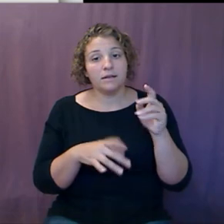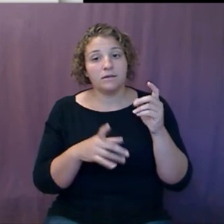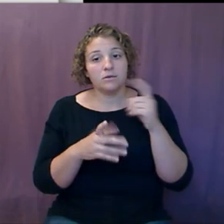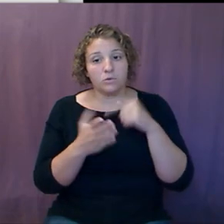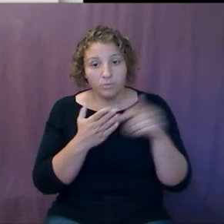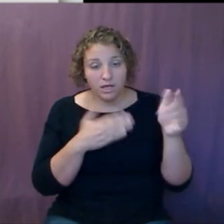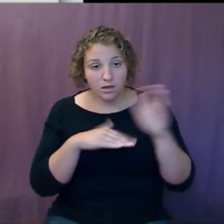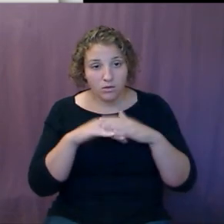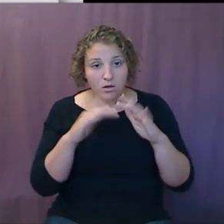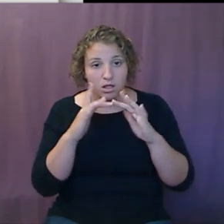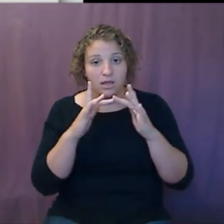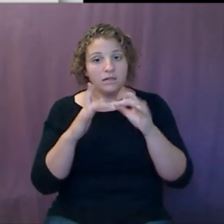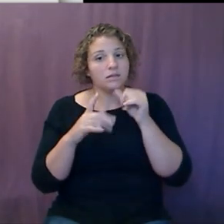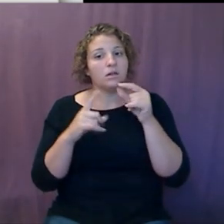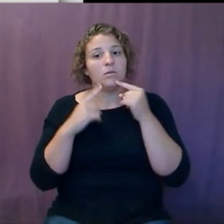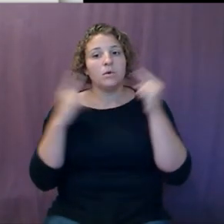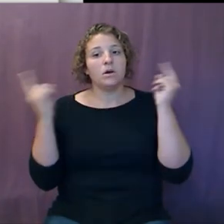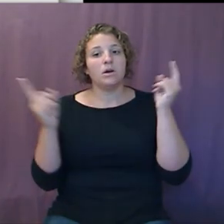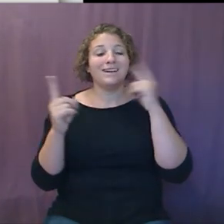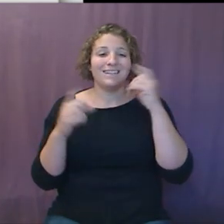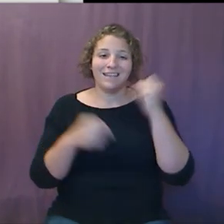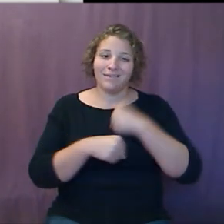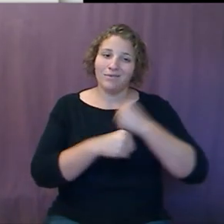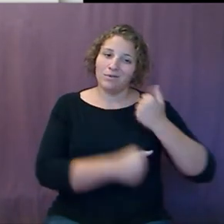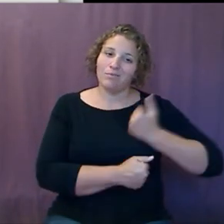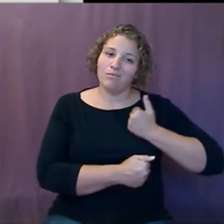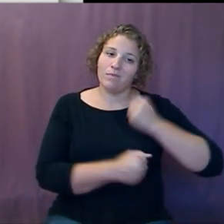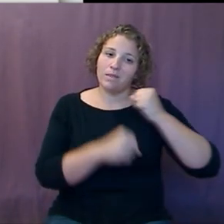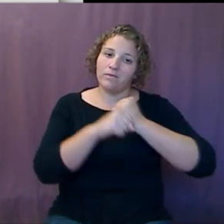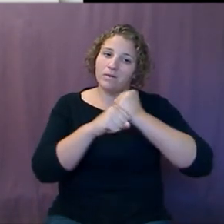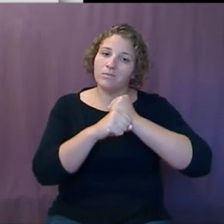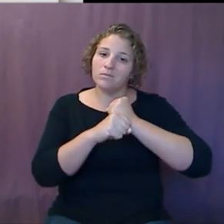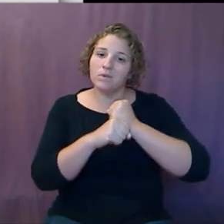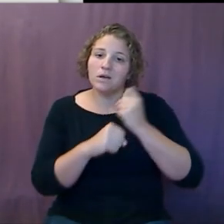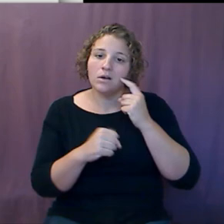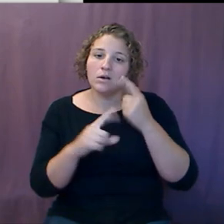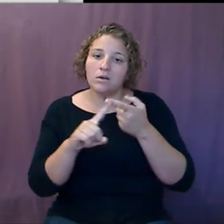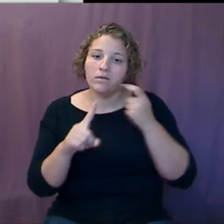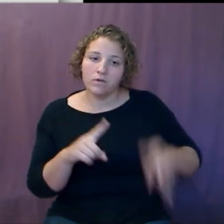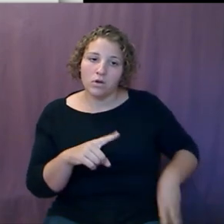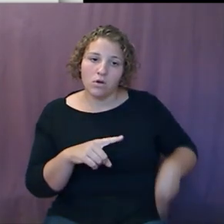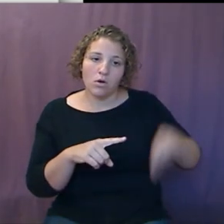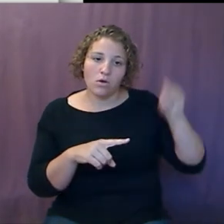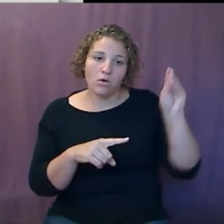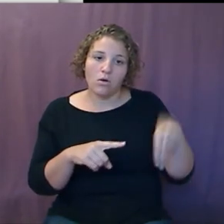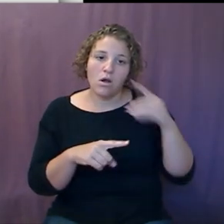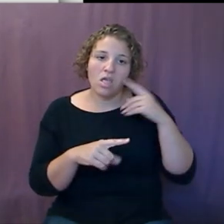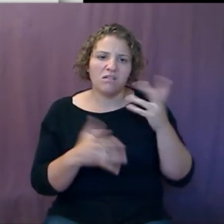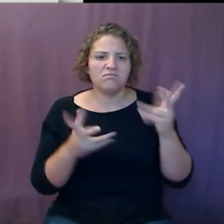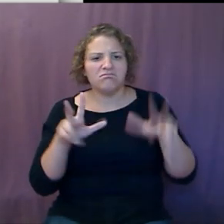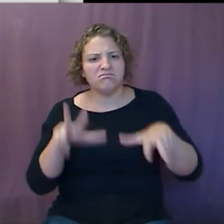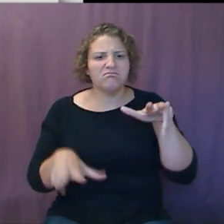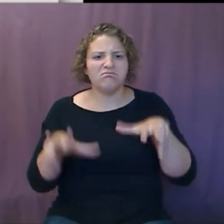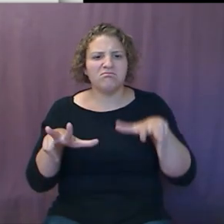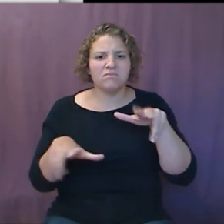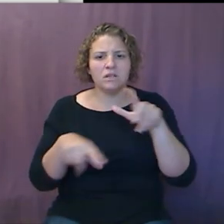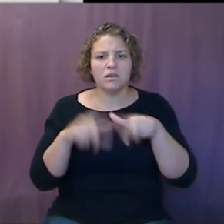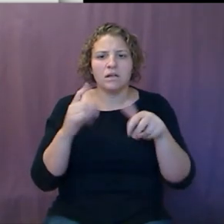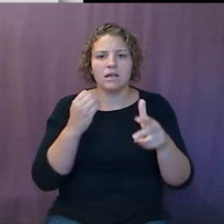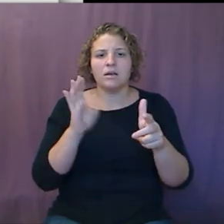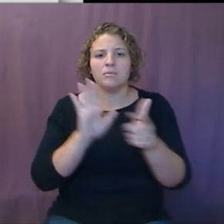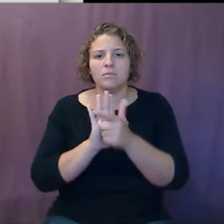a bill don't work as easily on the battlefield where the simple action of pulling out a card out of a pocket is clumsy and at best impossible at